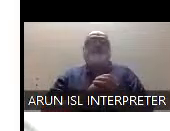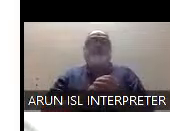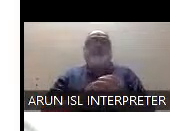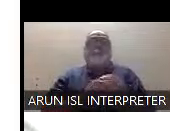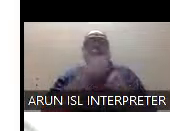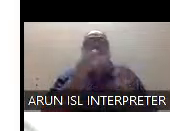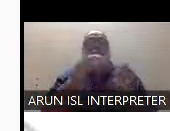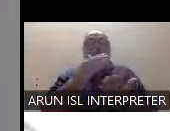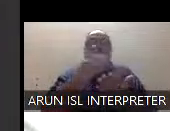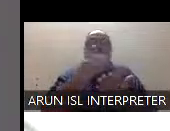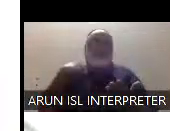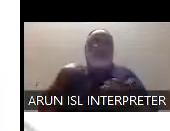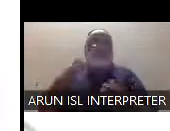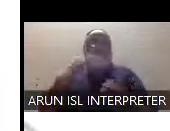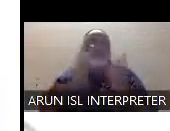barriers, where